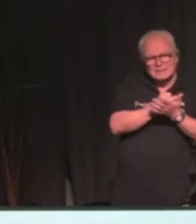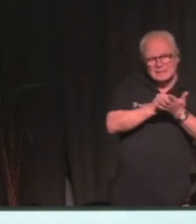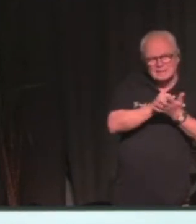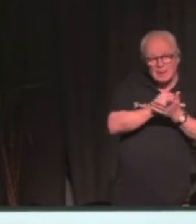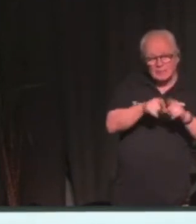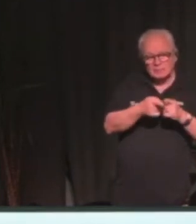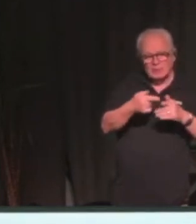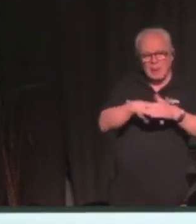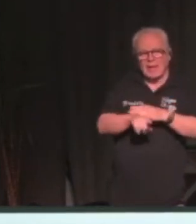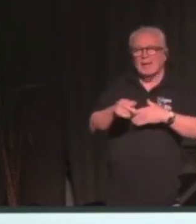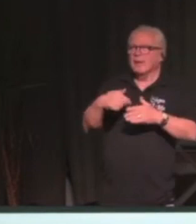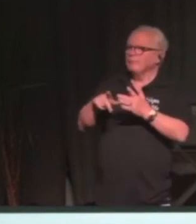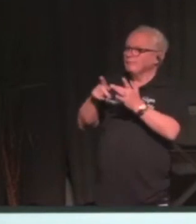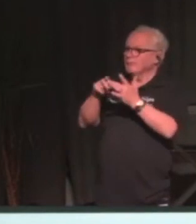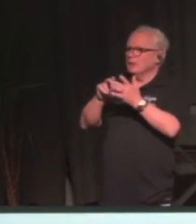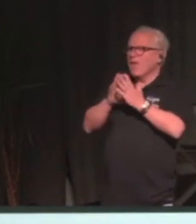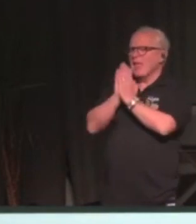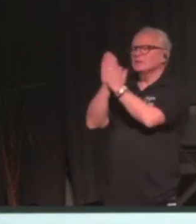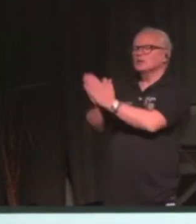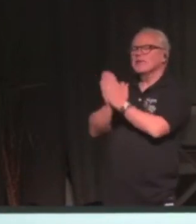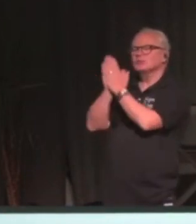an intercessor's.